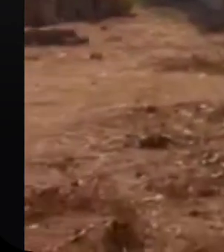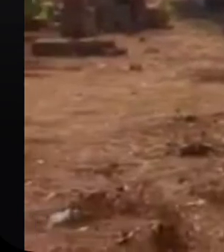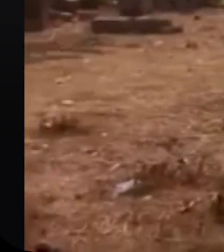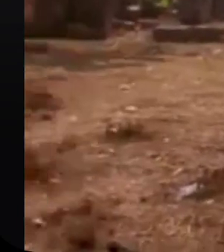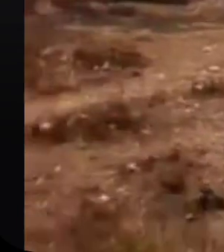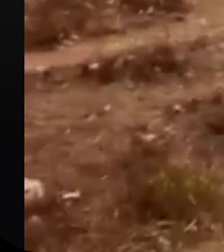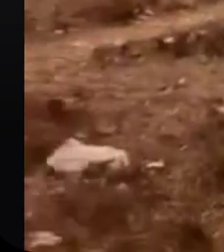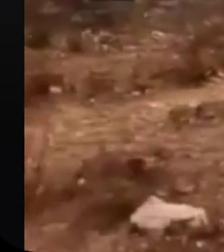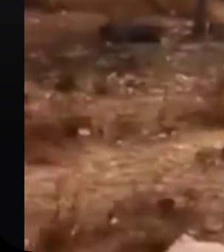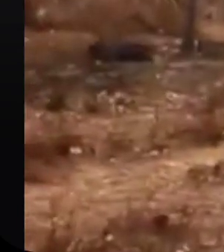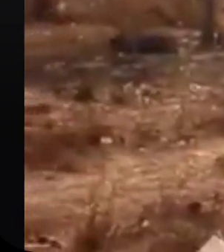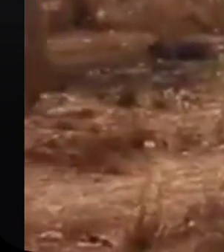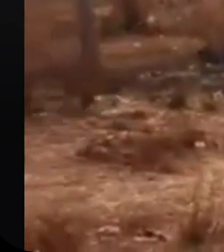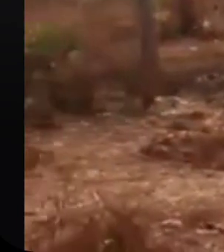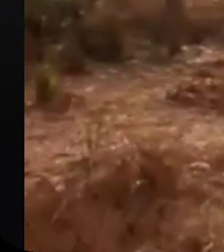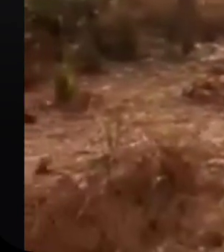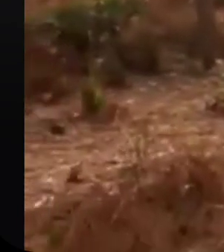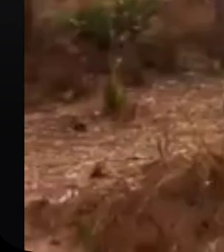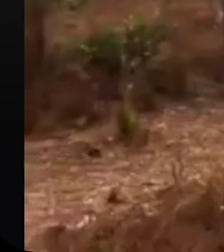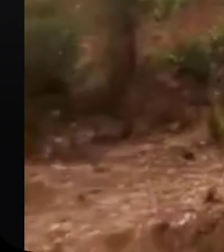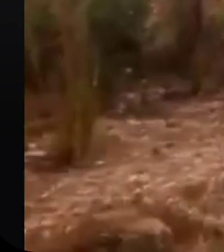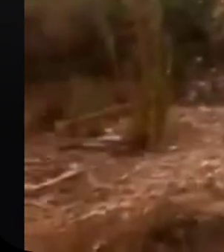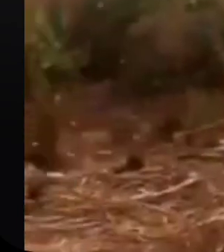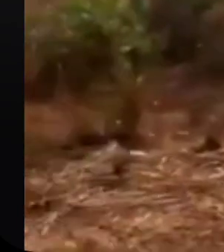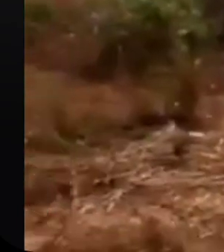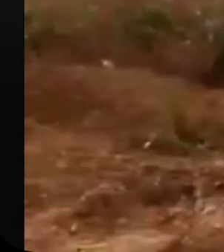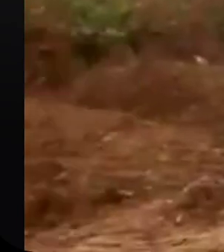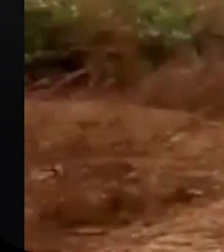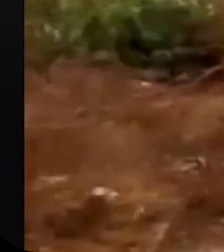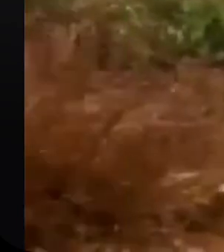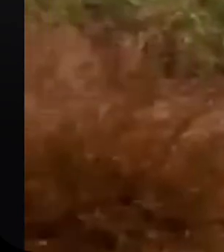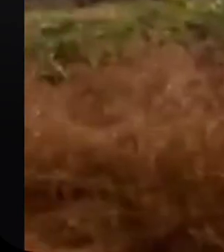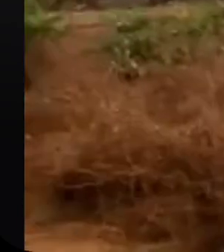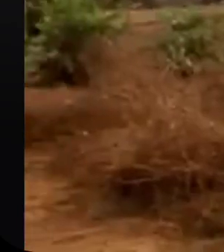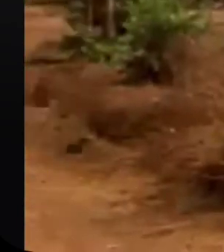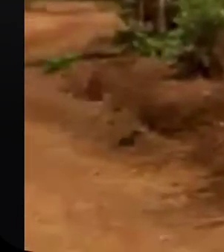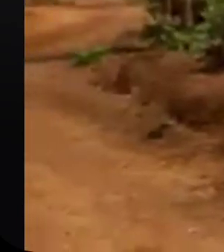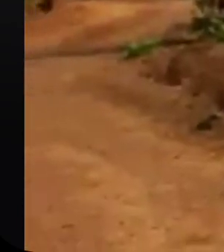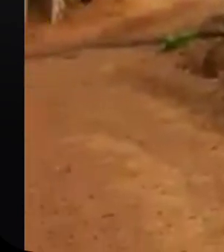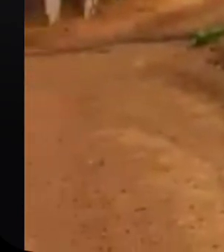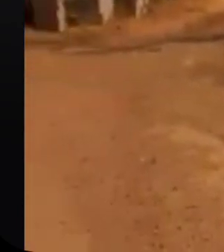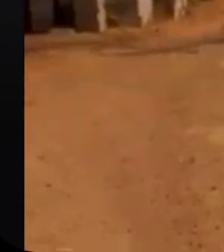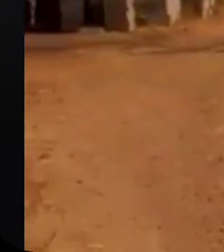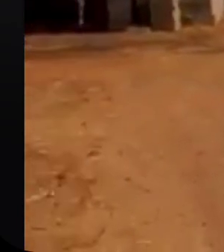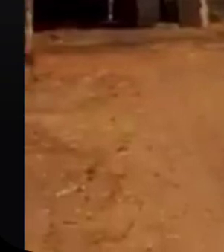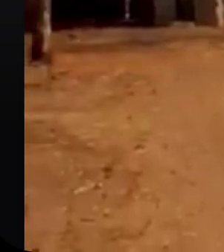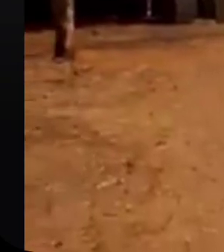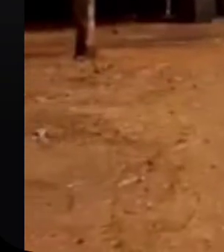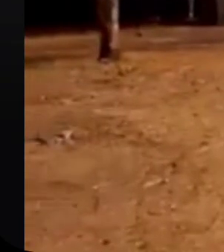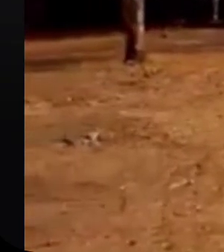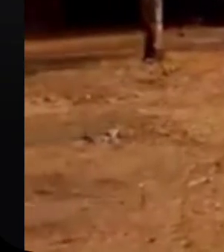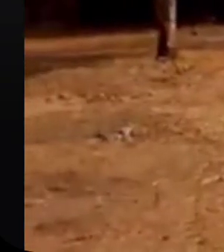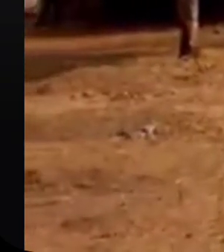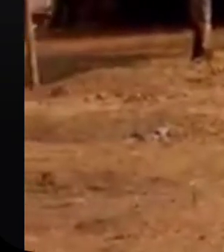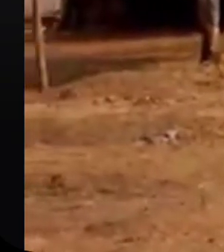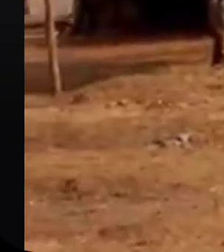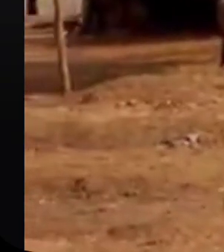First year, after 5 years or some years, and they give promotion. And I make I say some of them and they are them good.